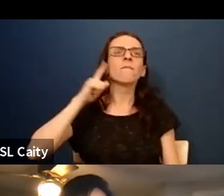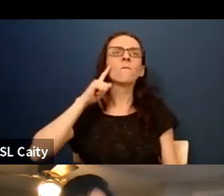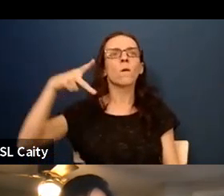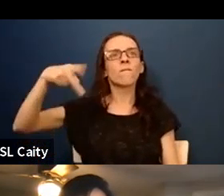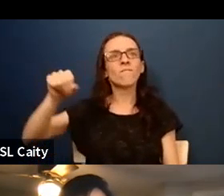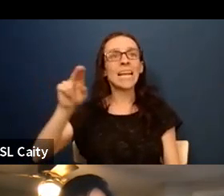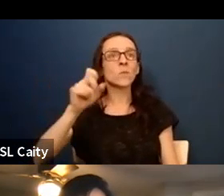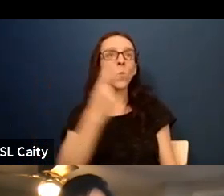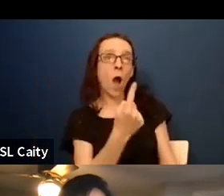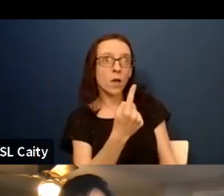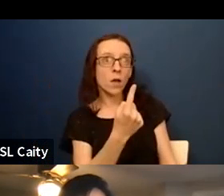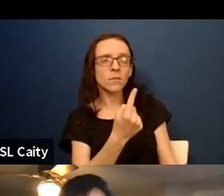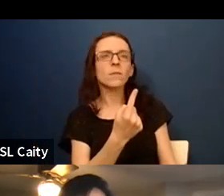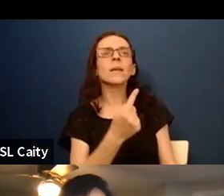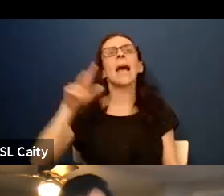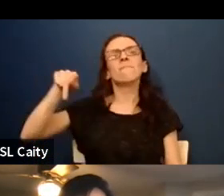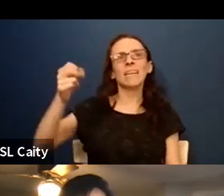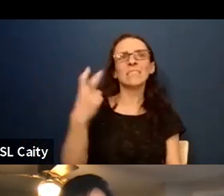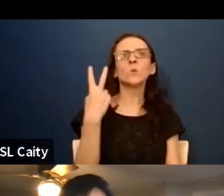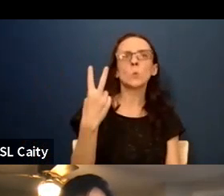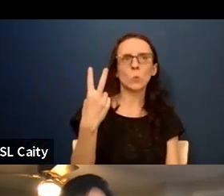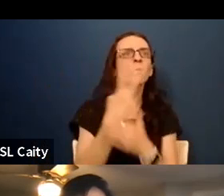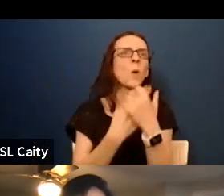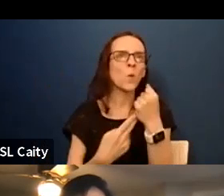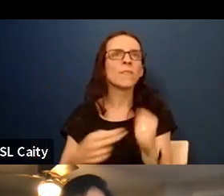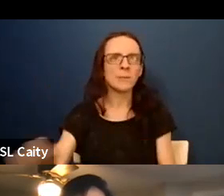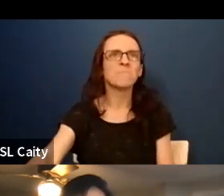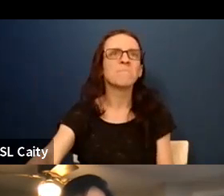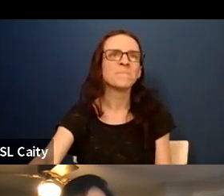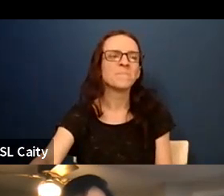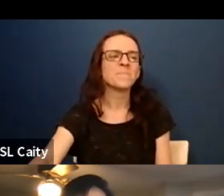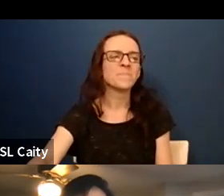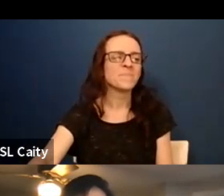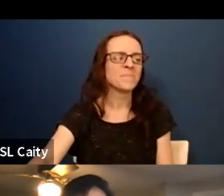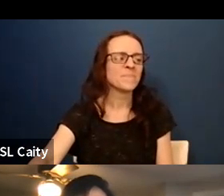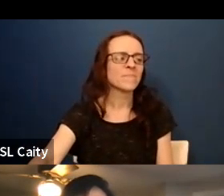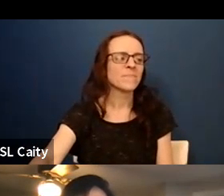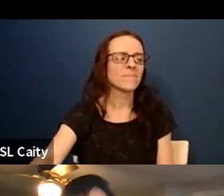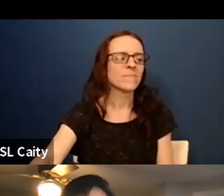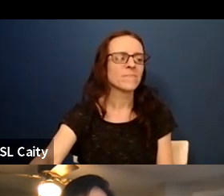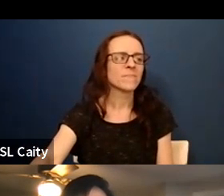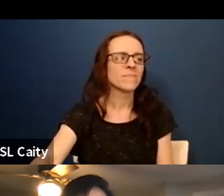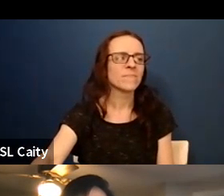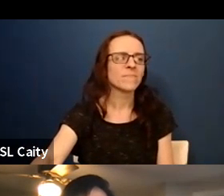1 as well as in phase 2. Ms. Sullivan, anything to add?